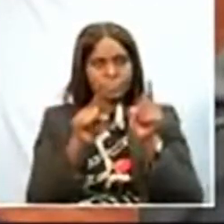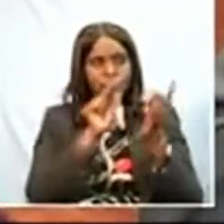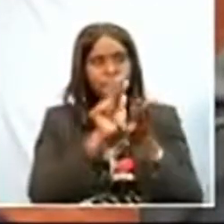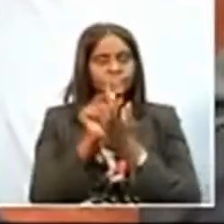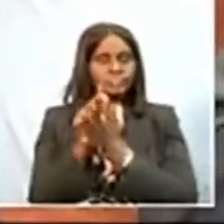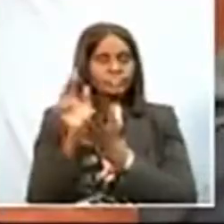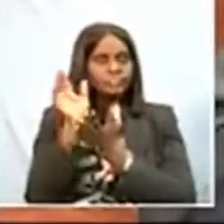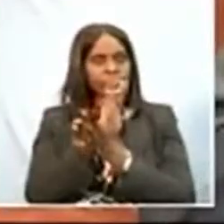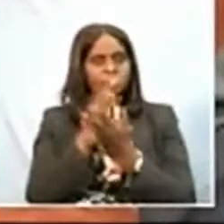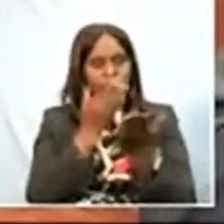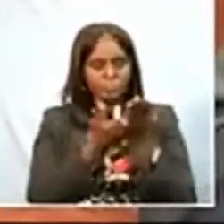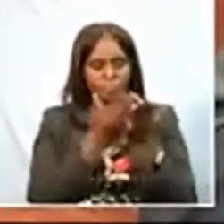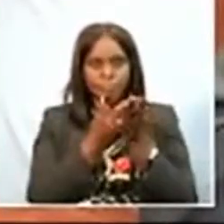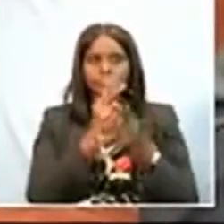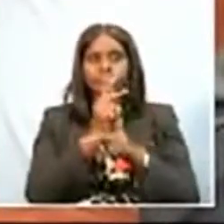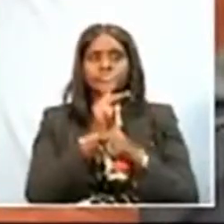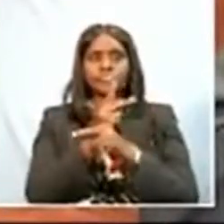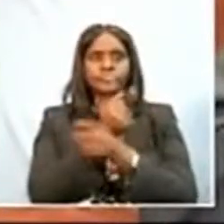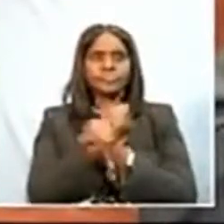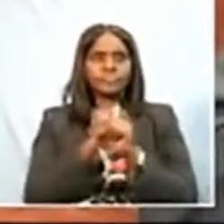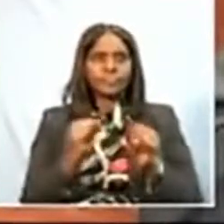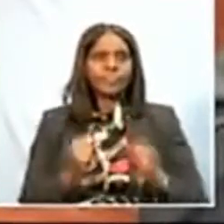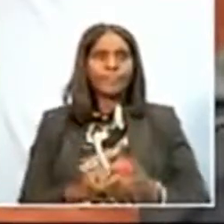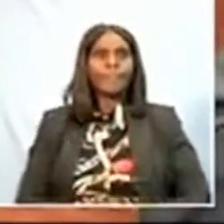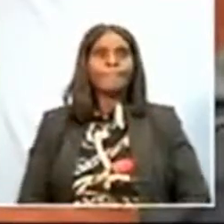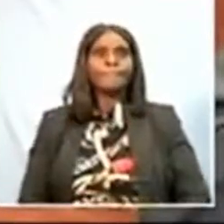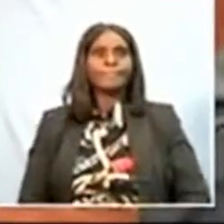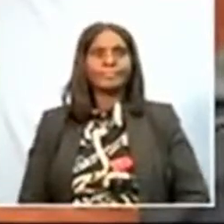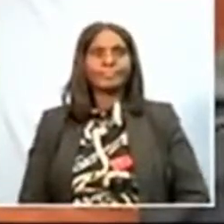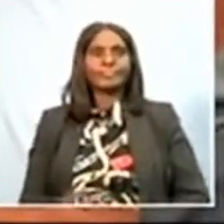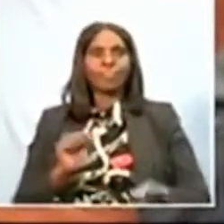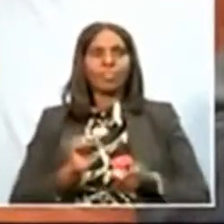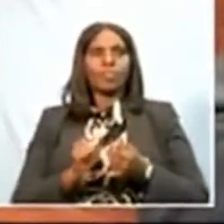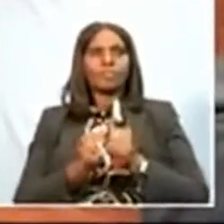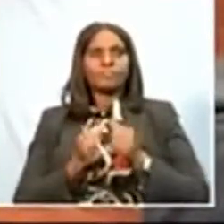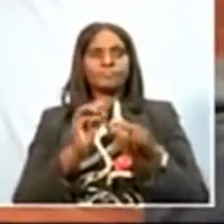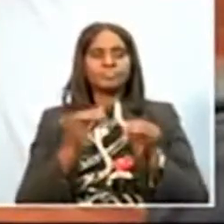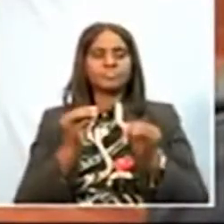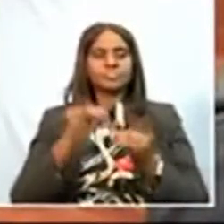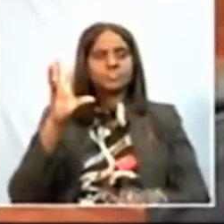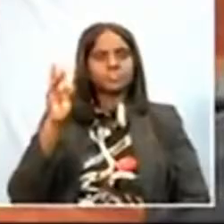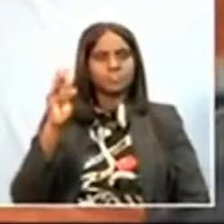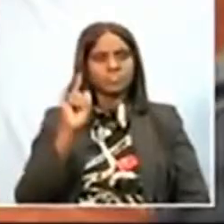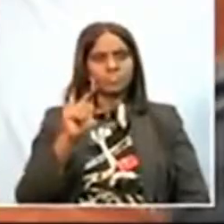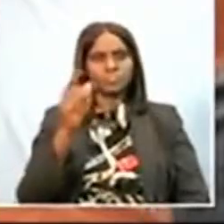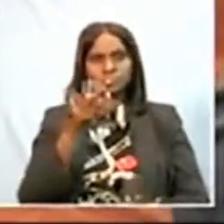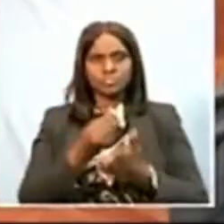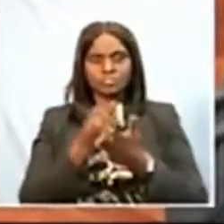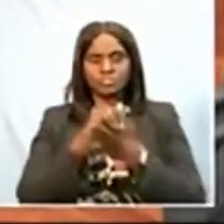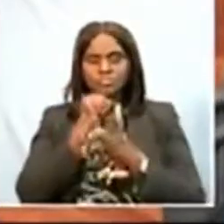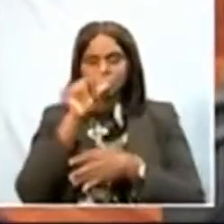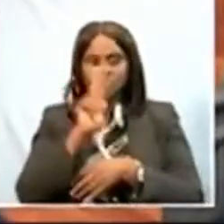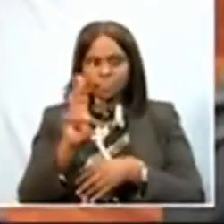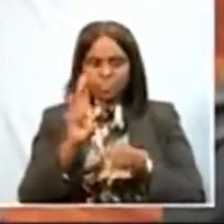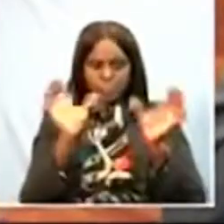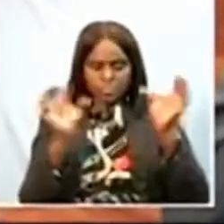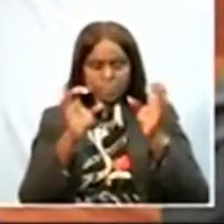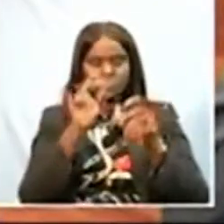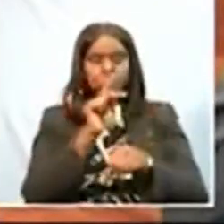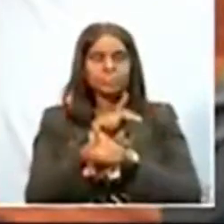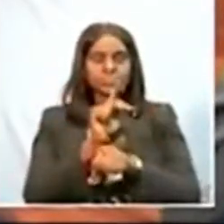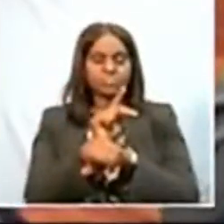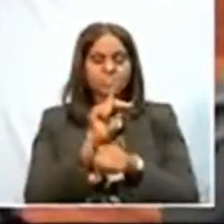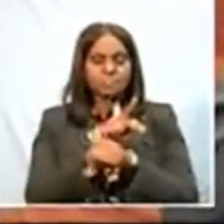approval is secured. Query number 6, unspent funds, community